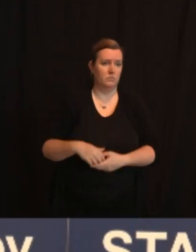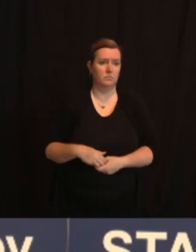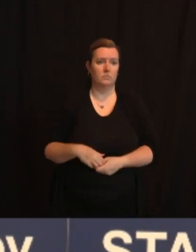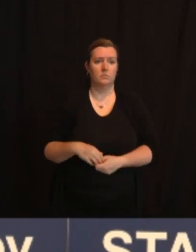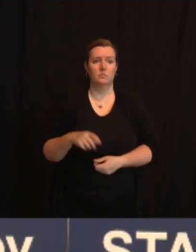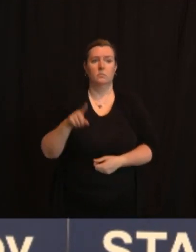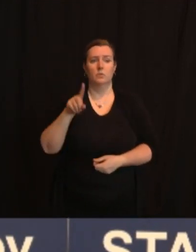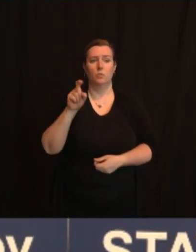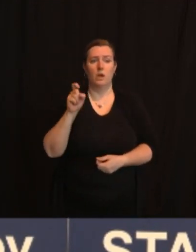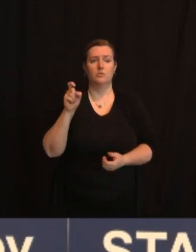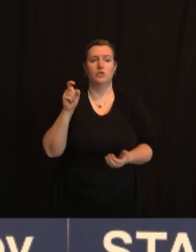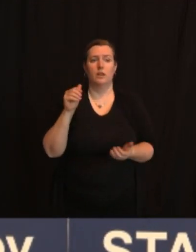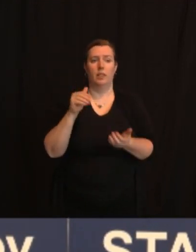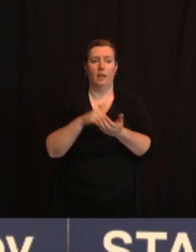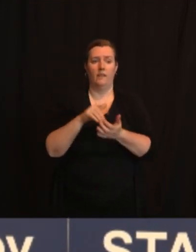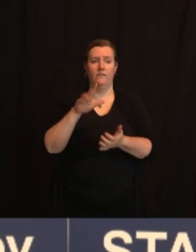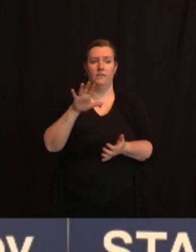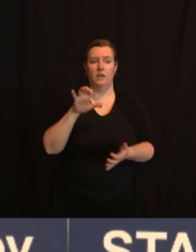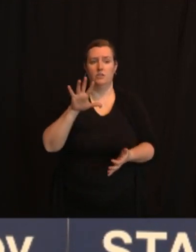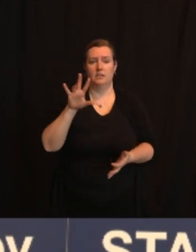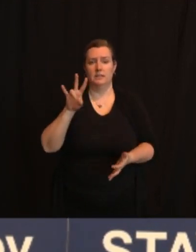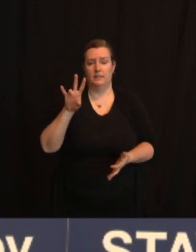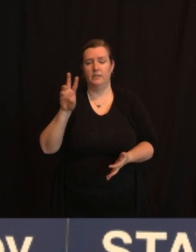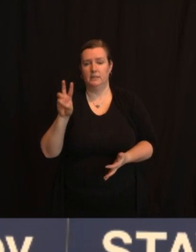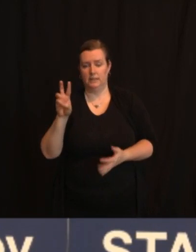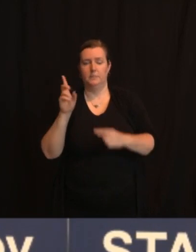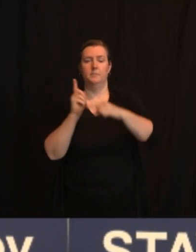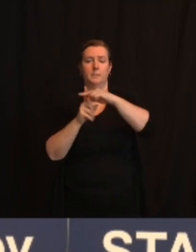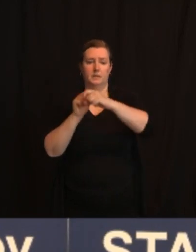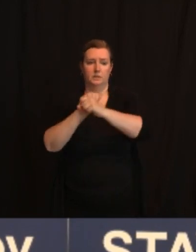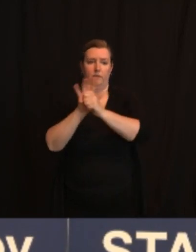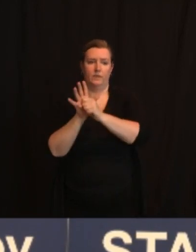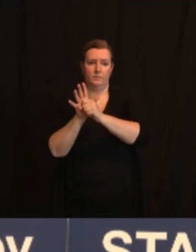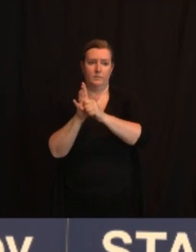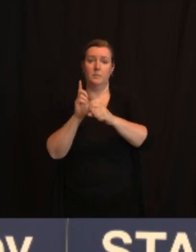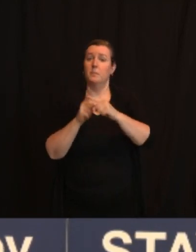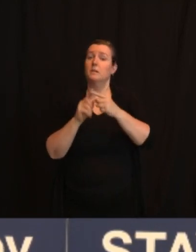100,557 testing positive, for a positivity rate of